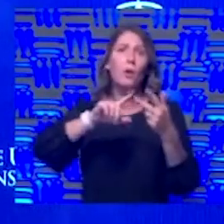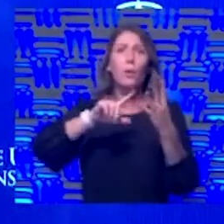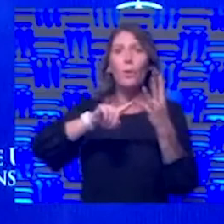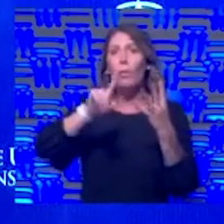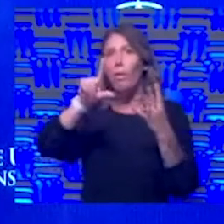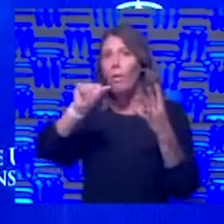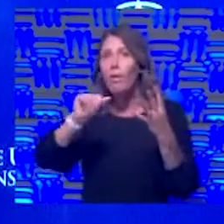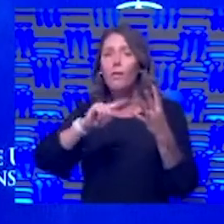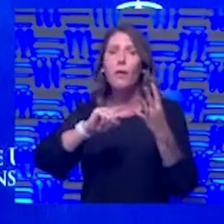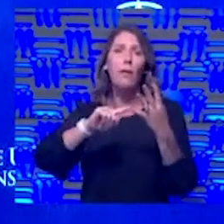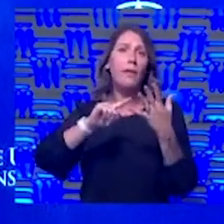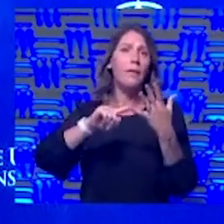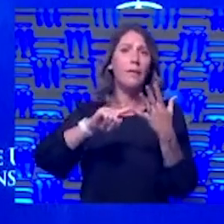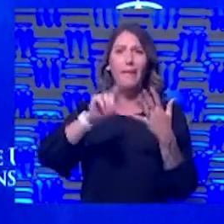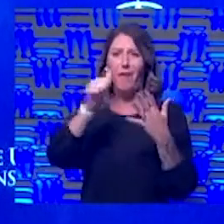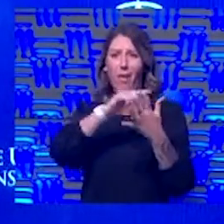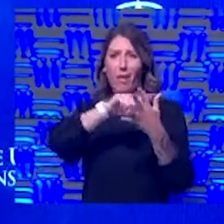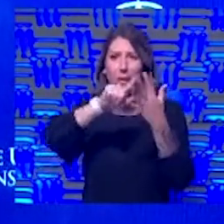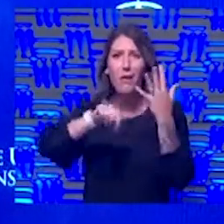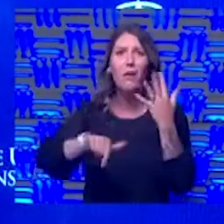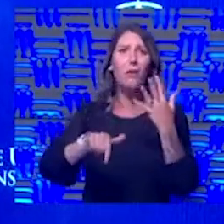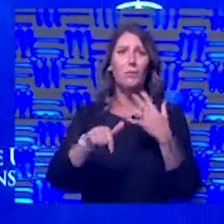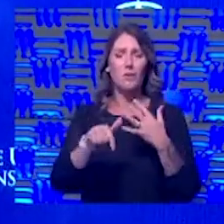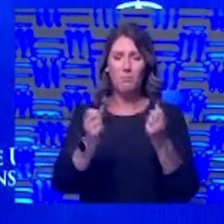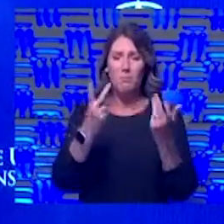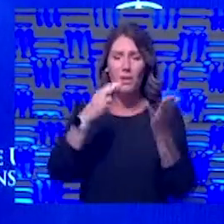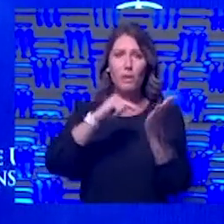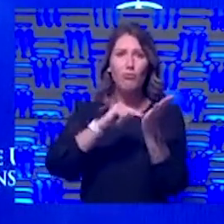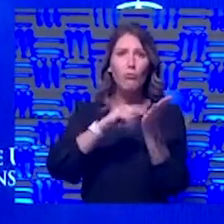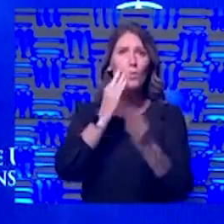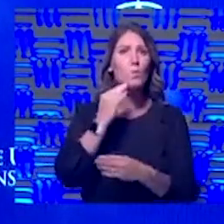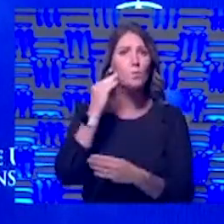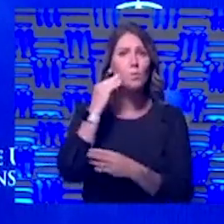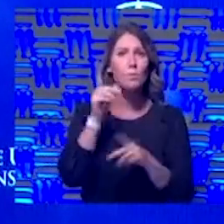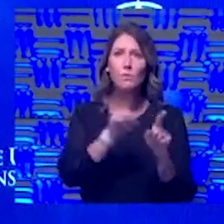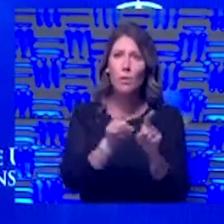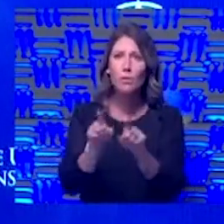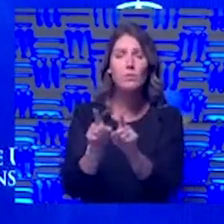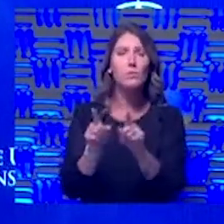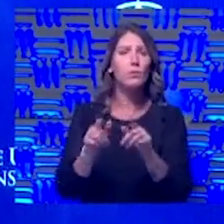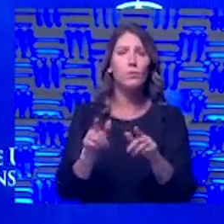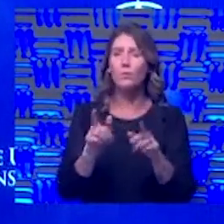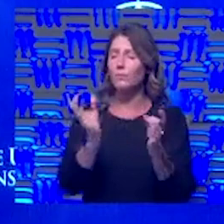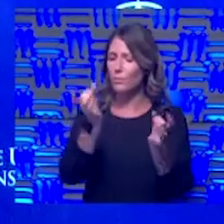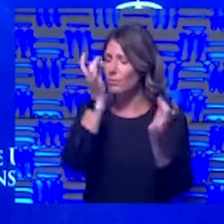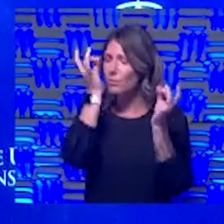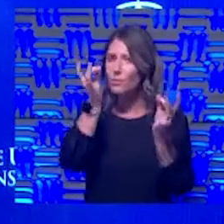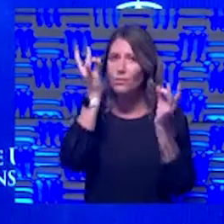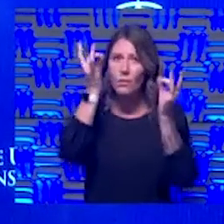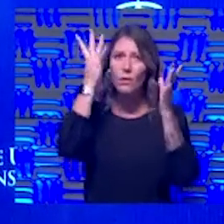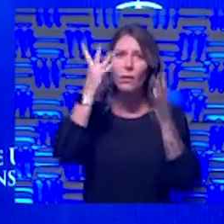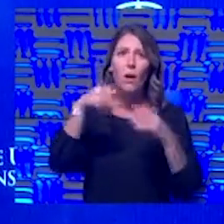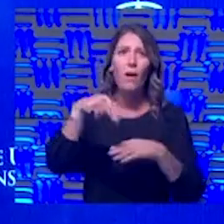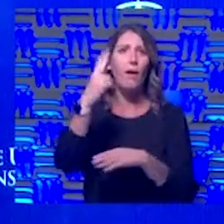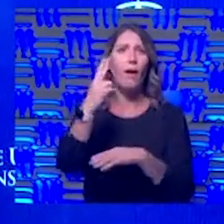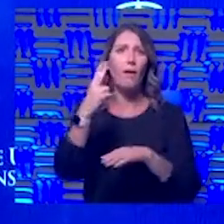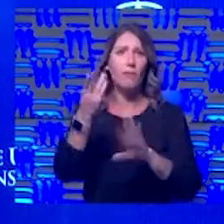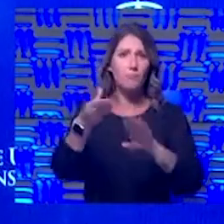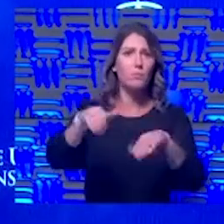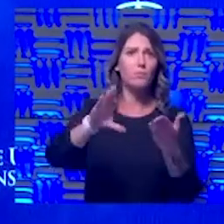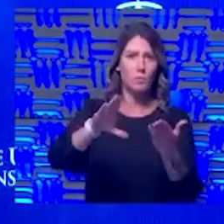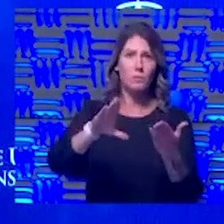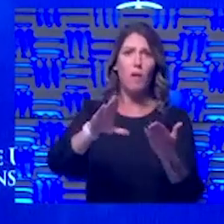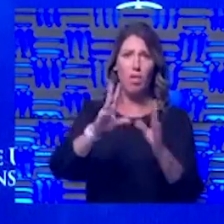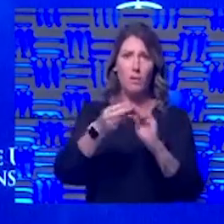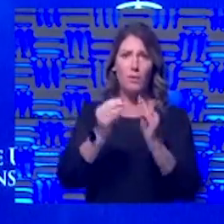and so many of our nursing homes, where it has been, in some places, a very, very high mortality rate.